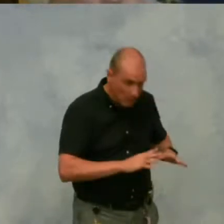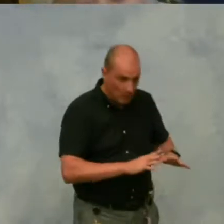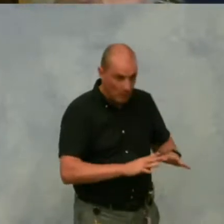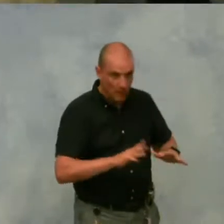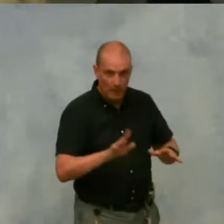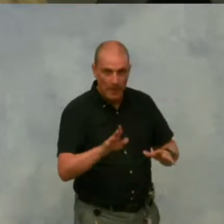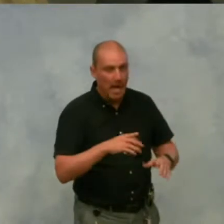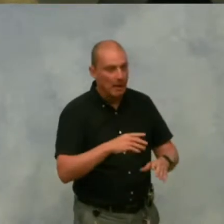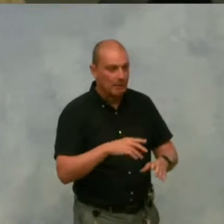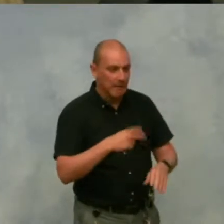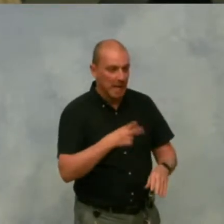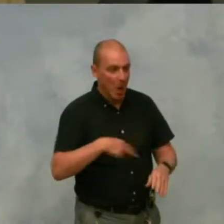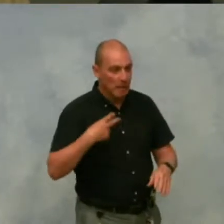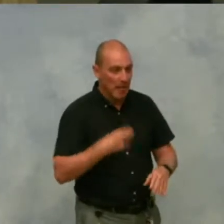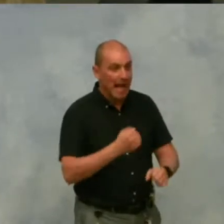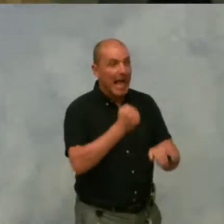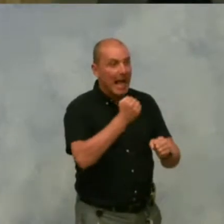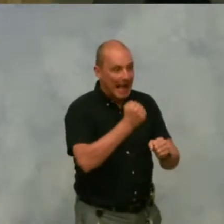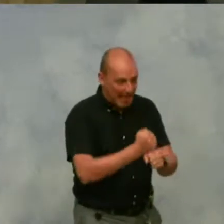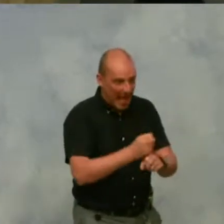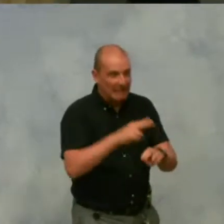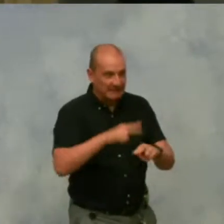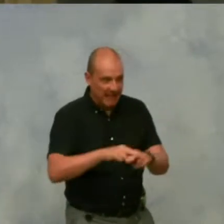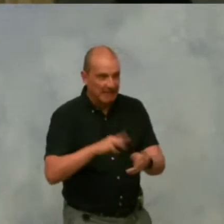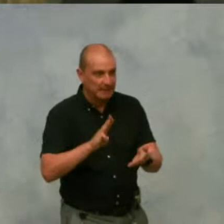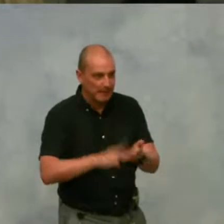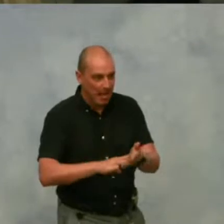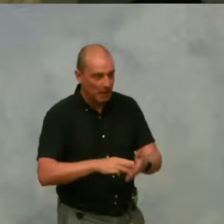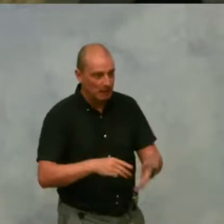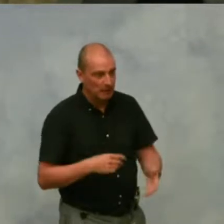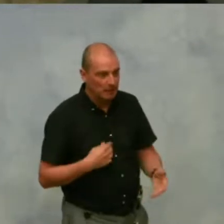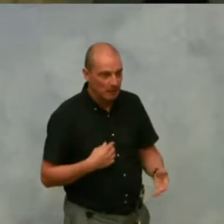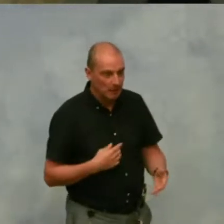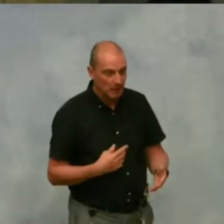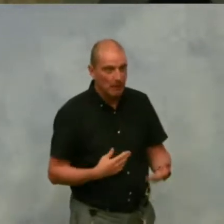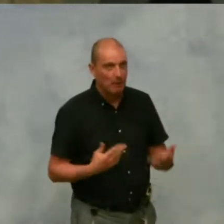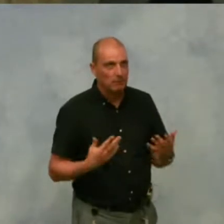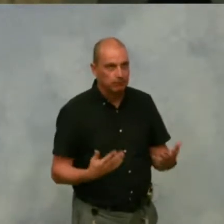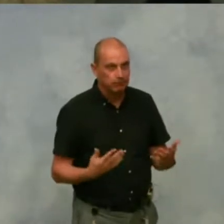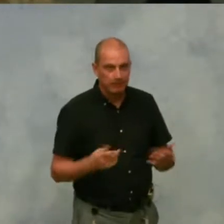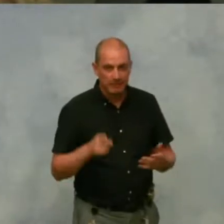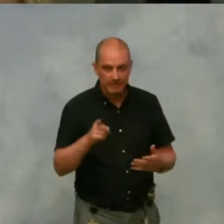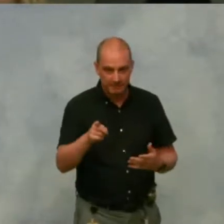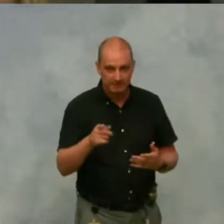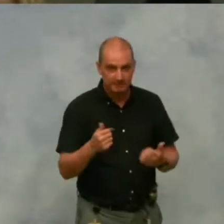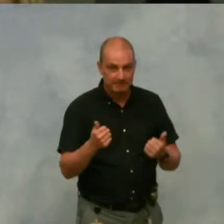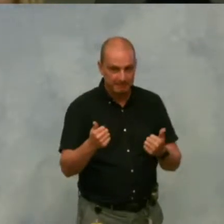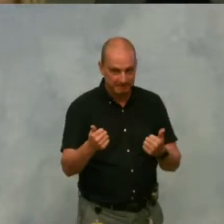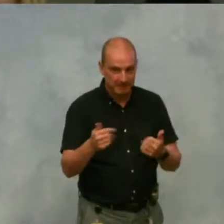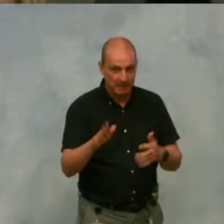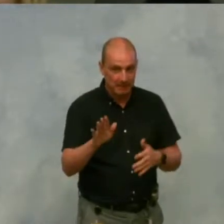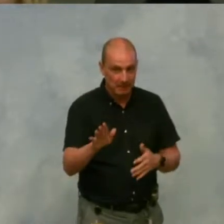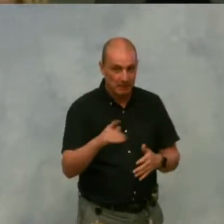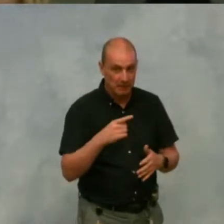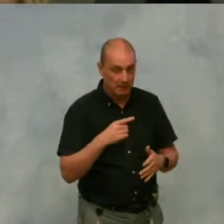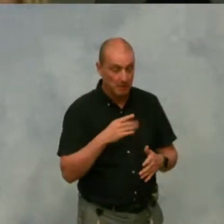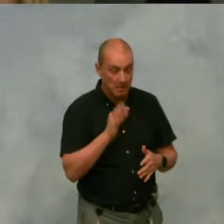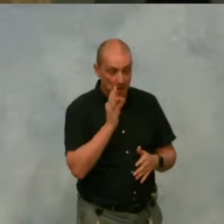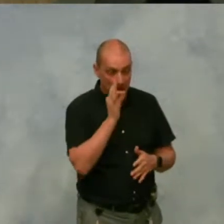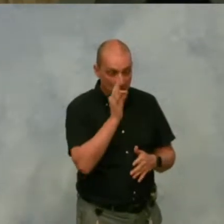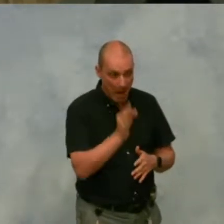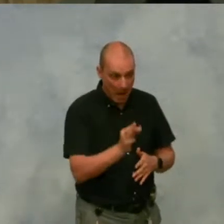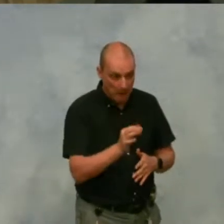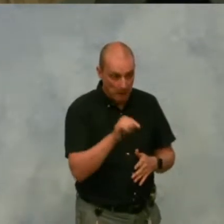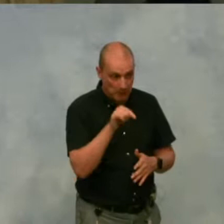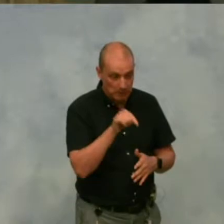Gladys Ferguson-Miller. Goodness sake. Please. Chair, it was actually a question about the system. I'm not sure